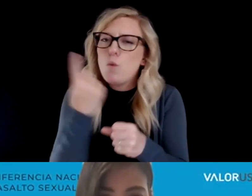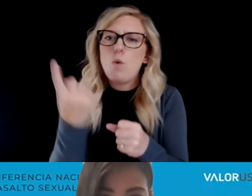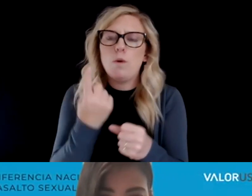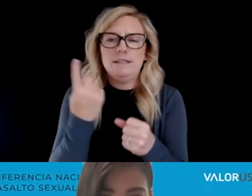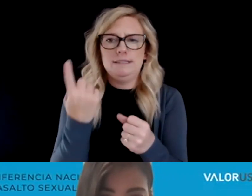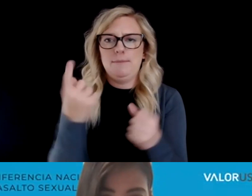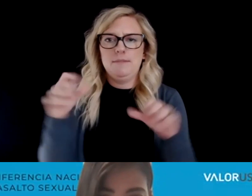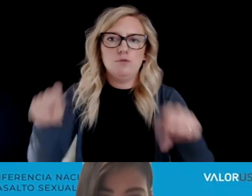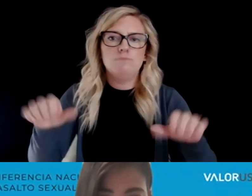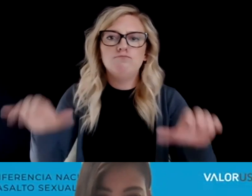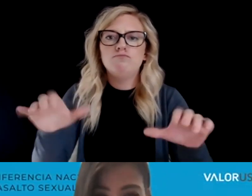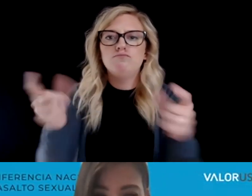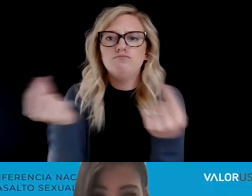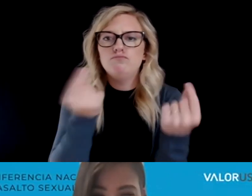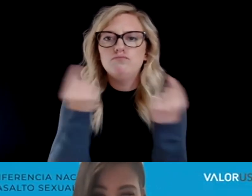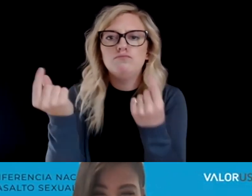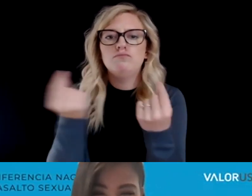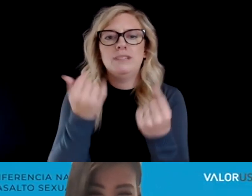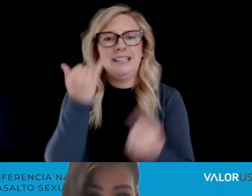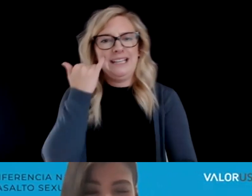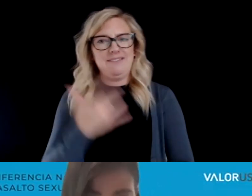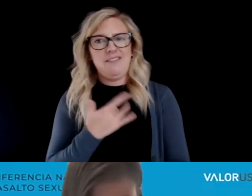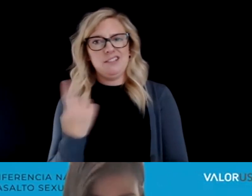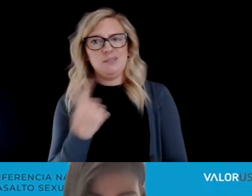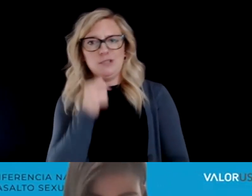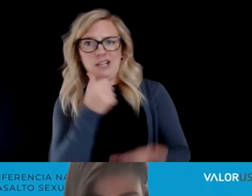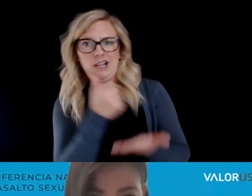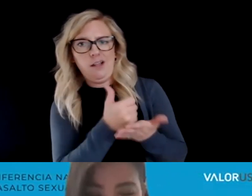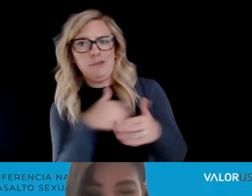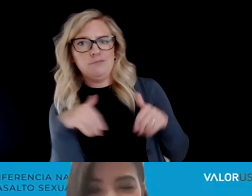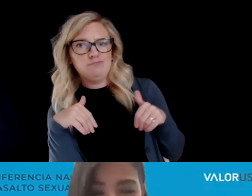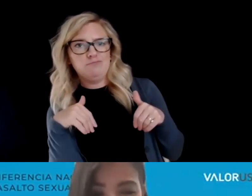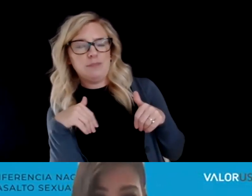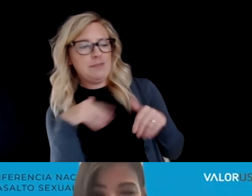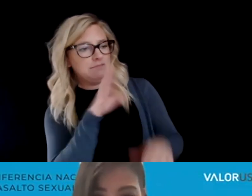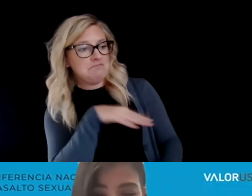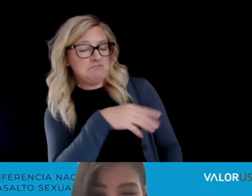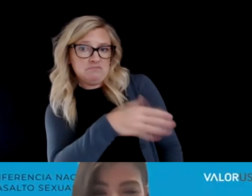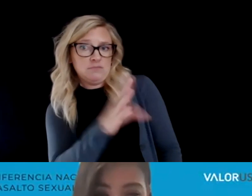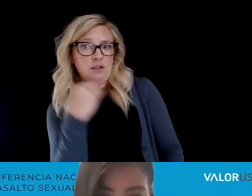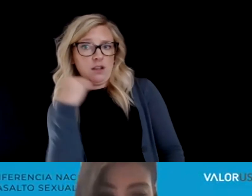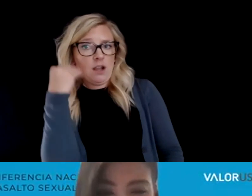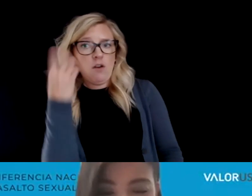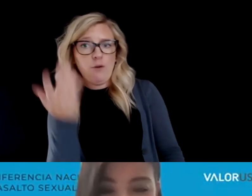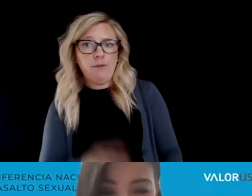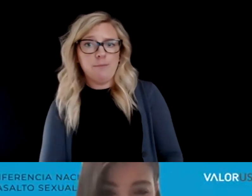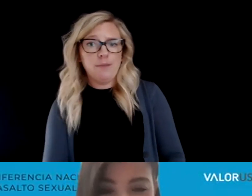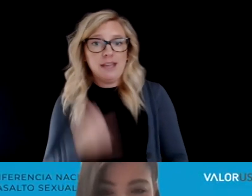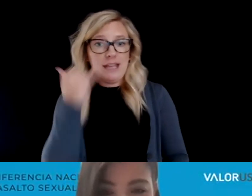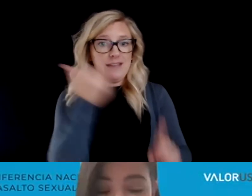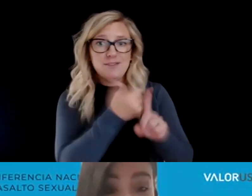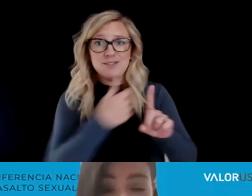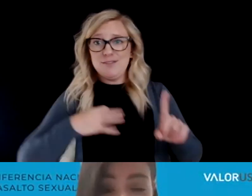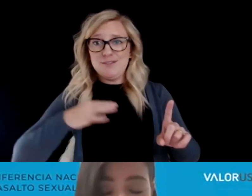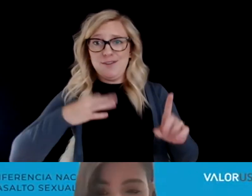Because if I see that, that someone's not really helping out very much, I'll always say, why don't you just go home? If it's a volunteer, I'll say, look, I'm not even paying you for